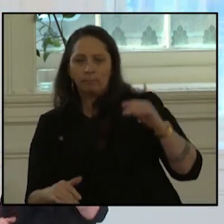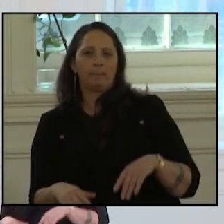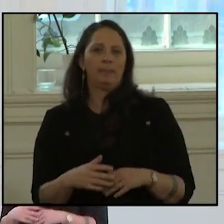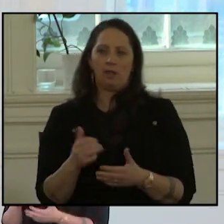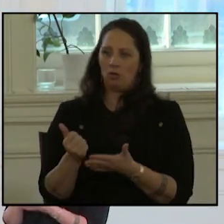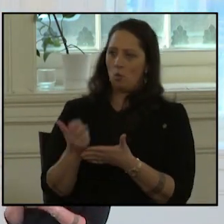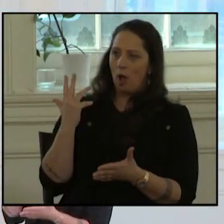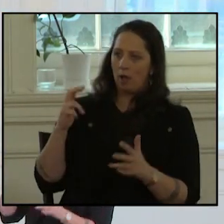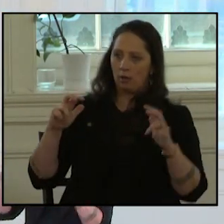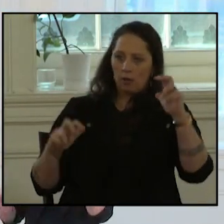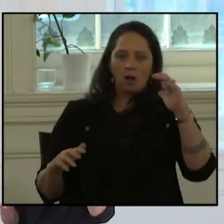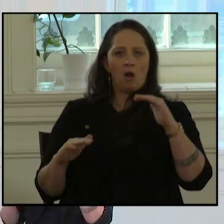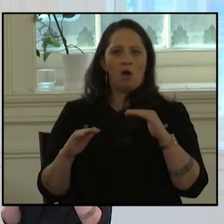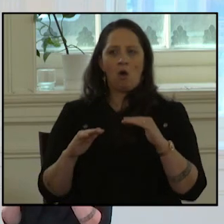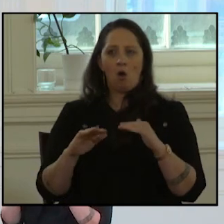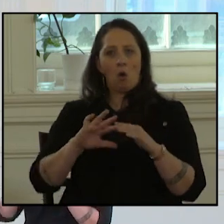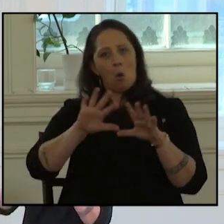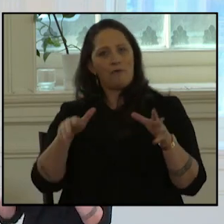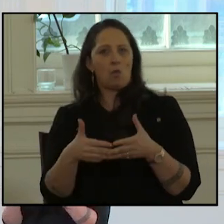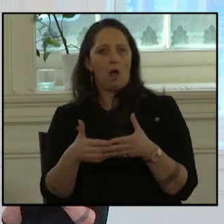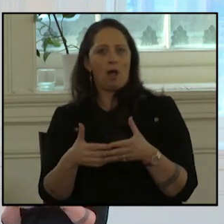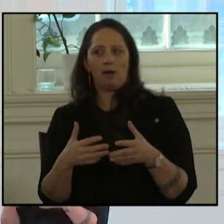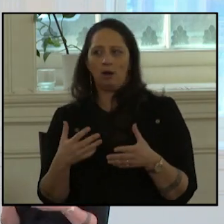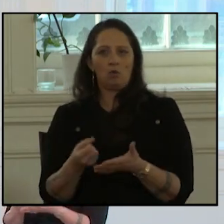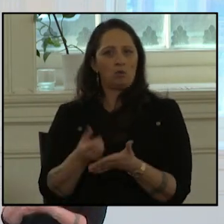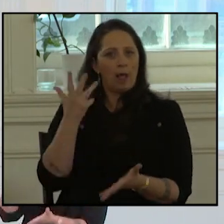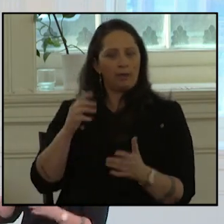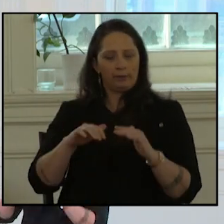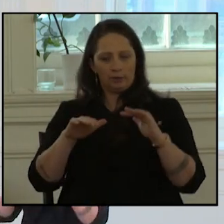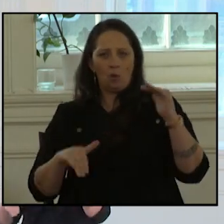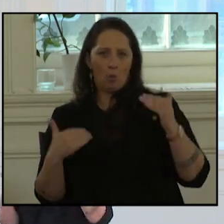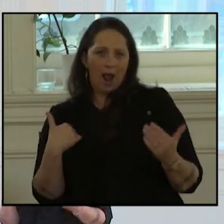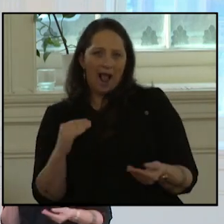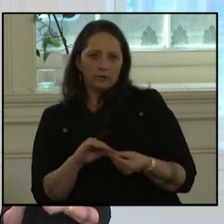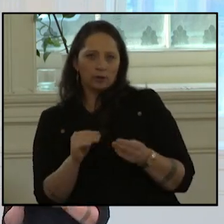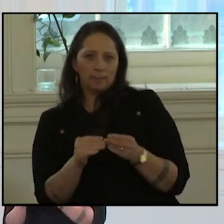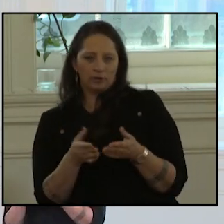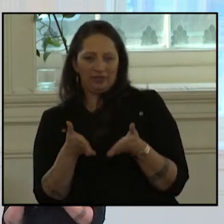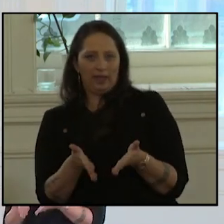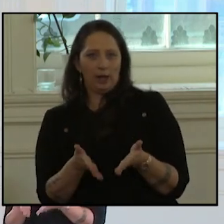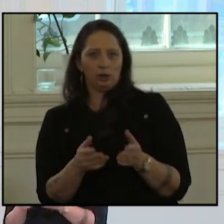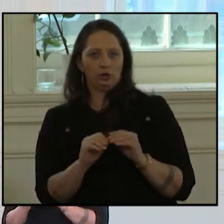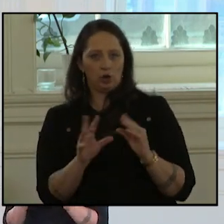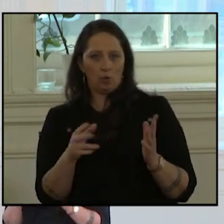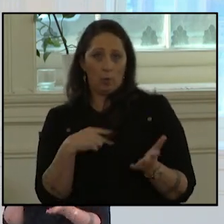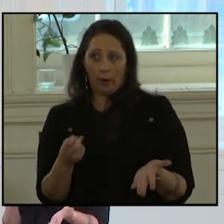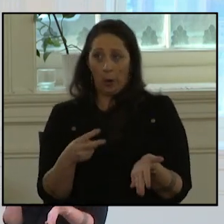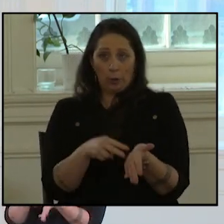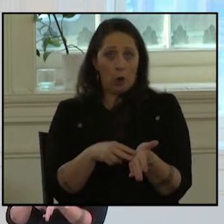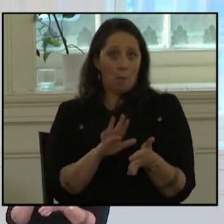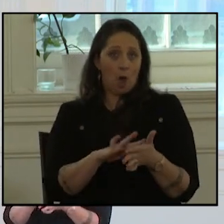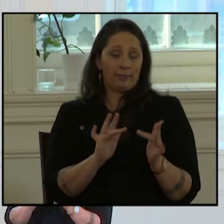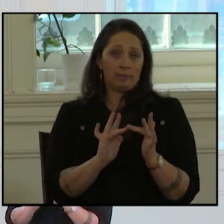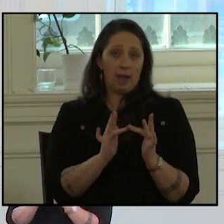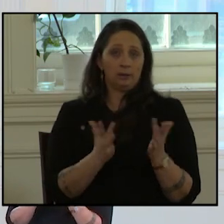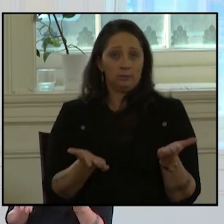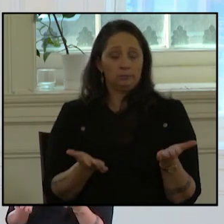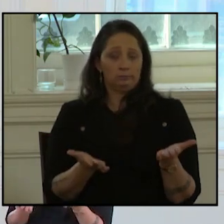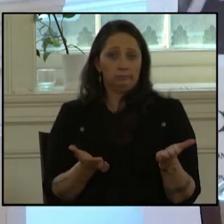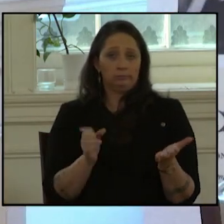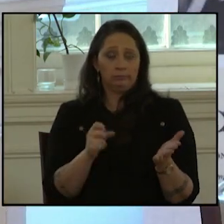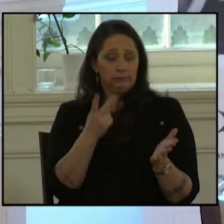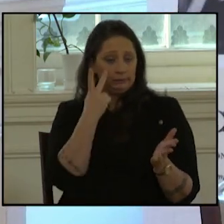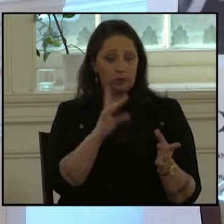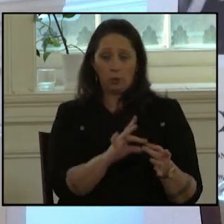wealth and overall wealth. Like we've got those numbers. Like, we can just go look at them online, right, relative